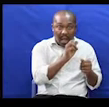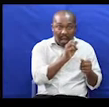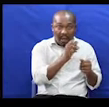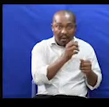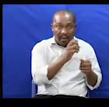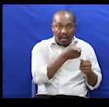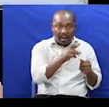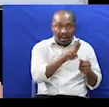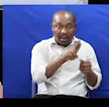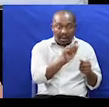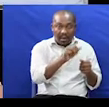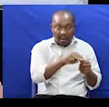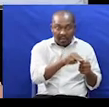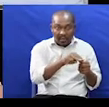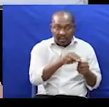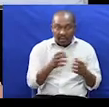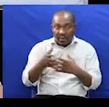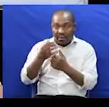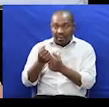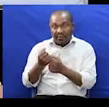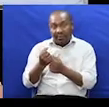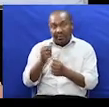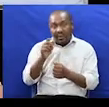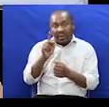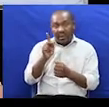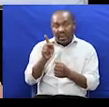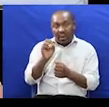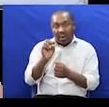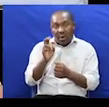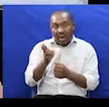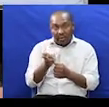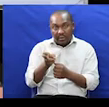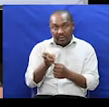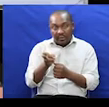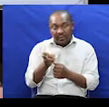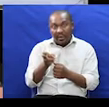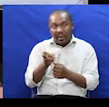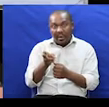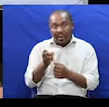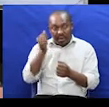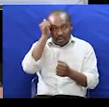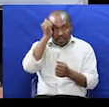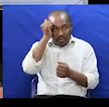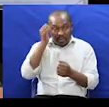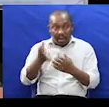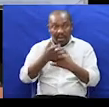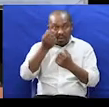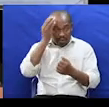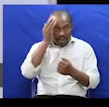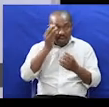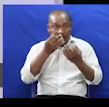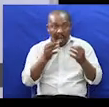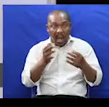we have the mass concentration of potassium hydroxide. Then from the mass concentration, remember we know how to calculate